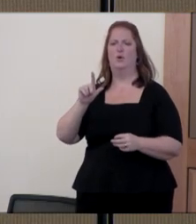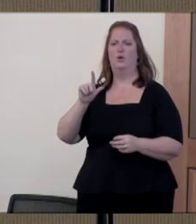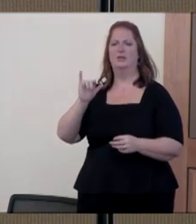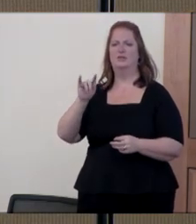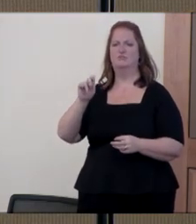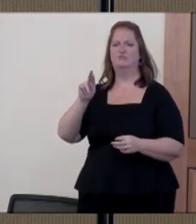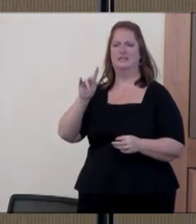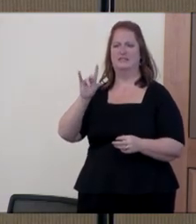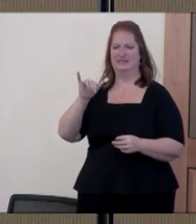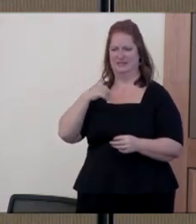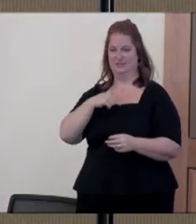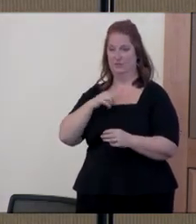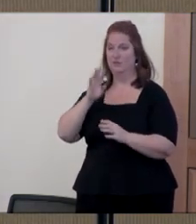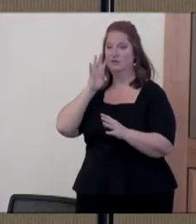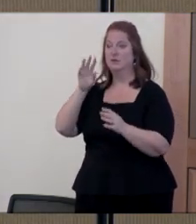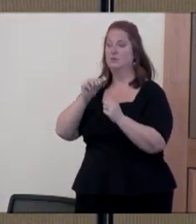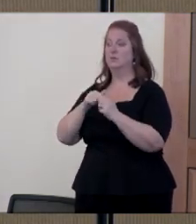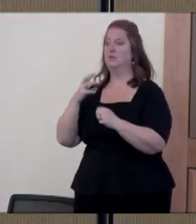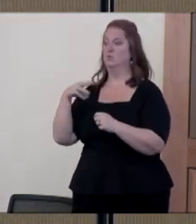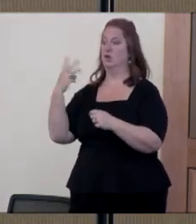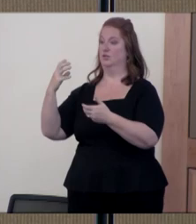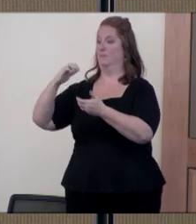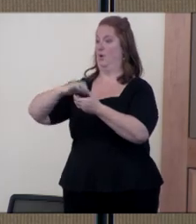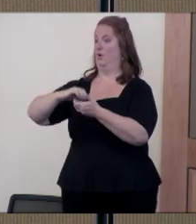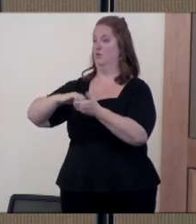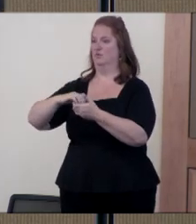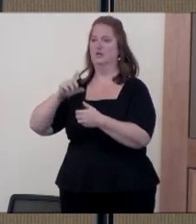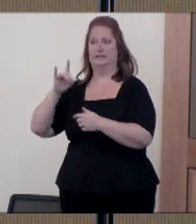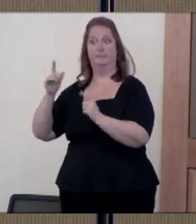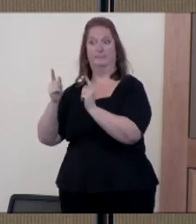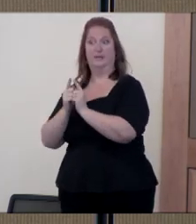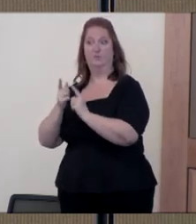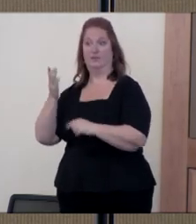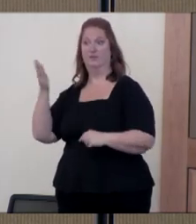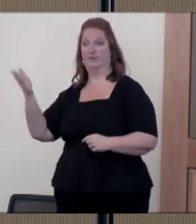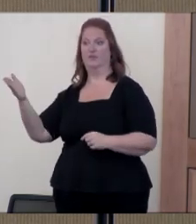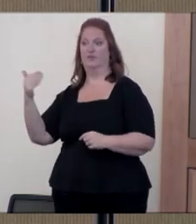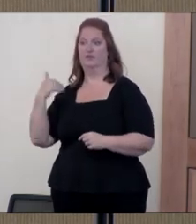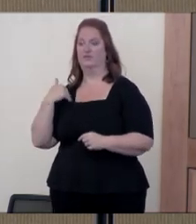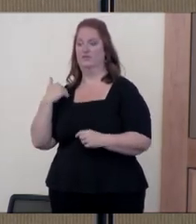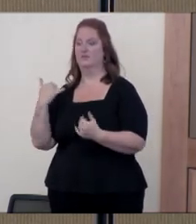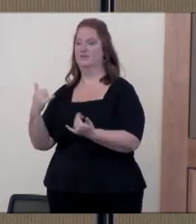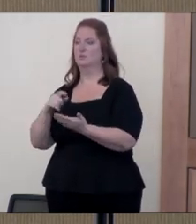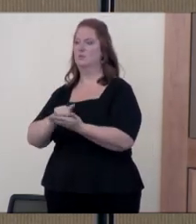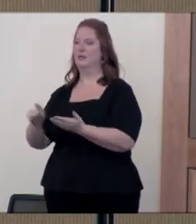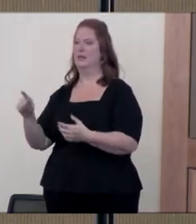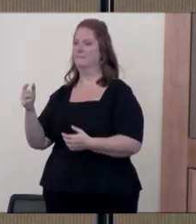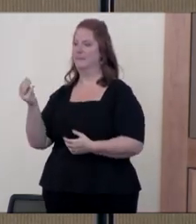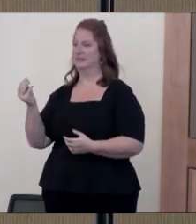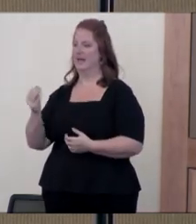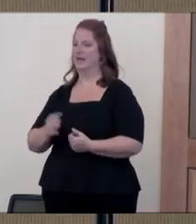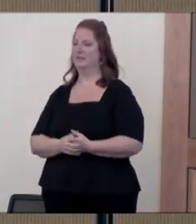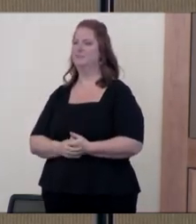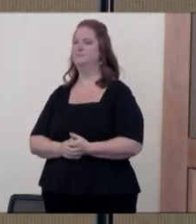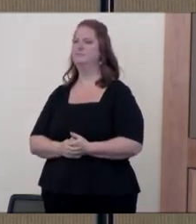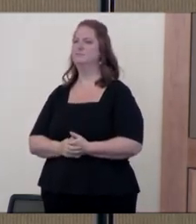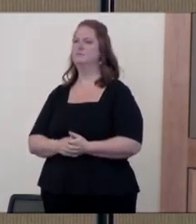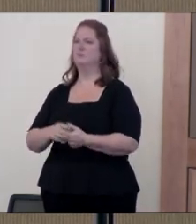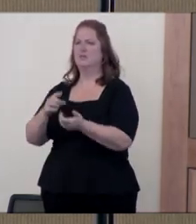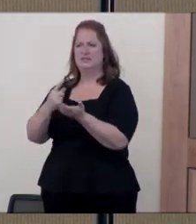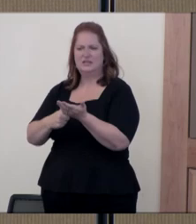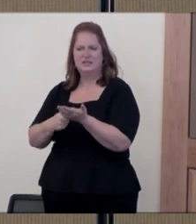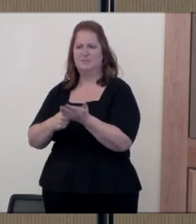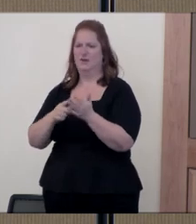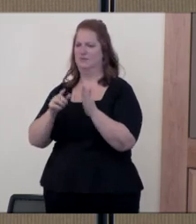together with the Greater Washington Partnership — I had a chance to be with the Greater Washington Partnership earlier this week on Monday to talk about this great